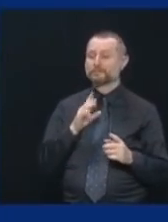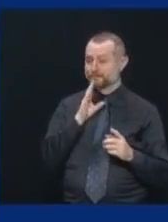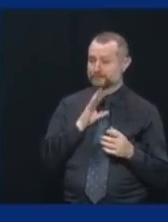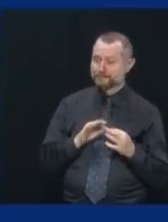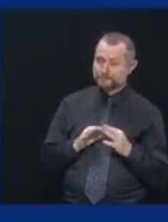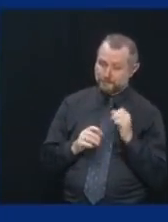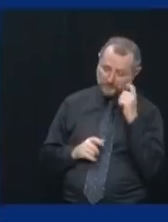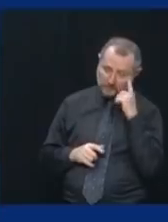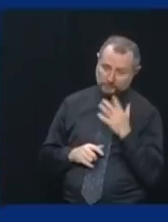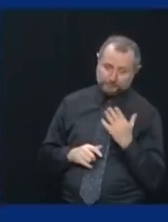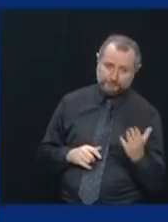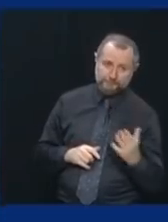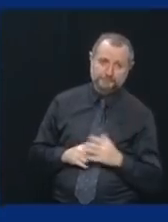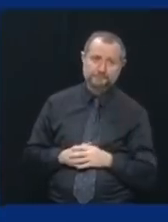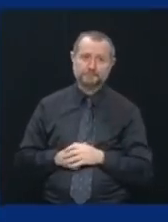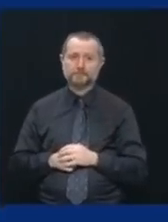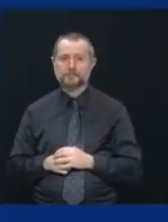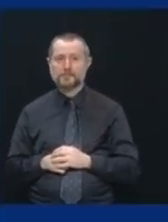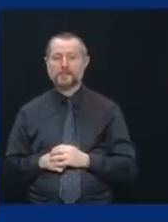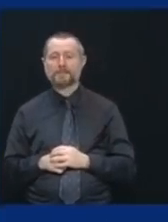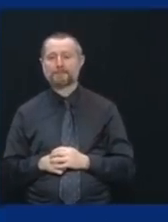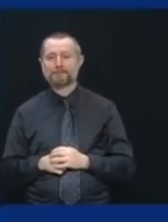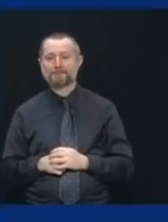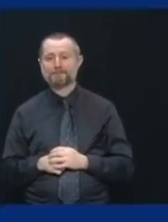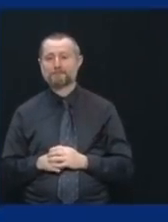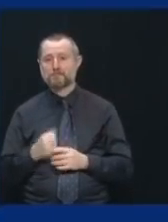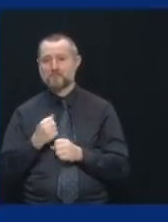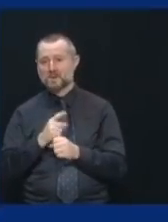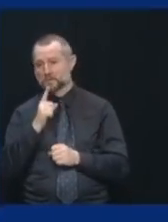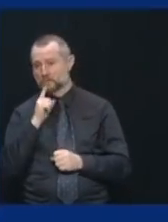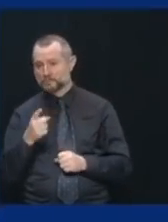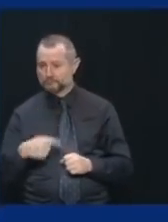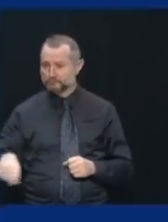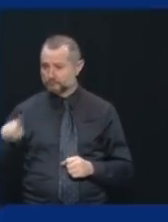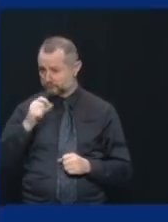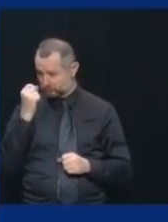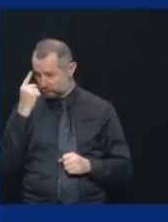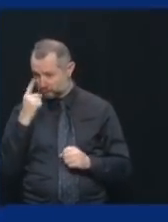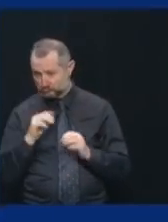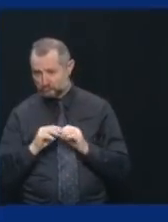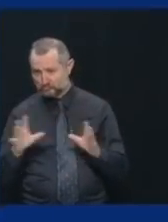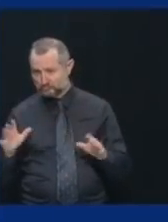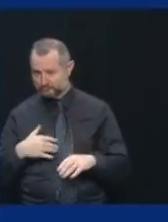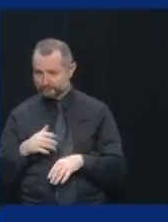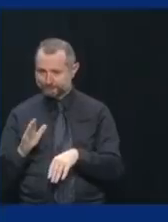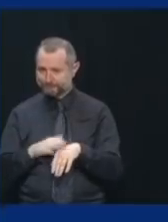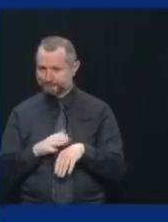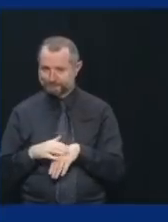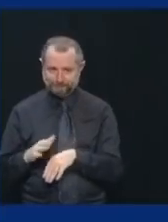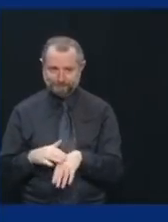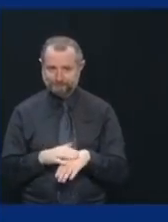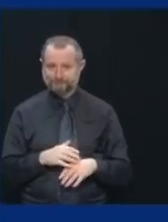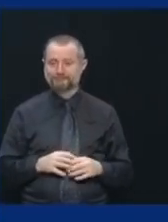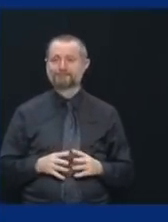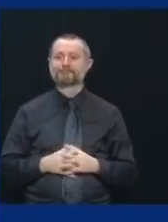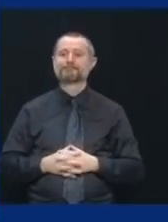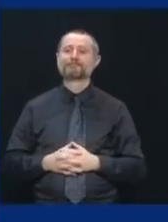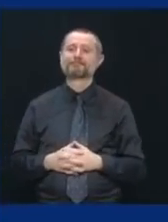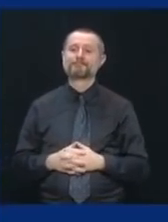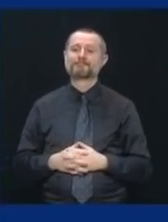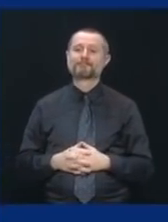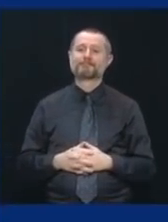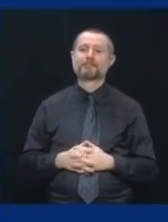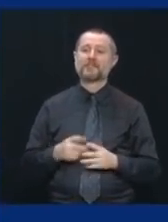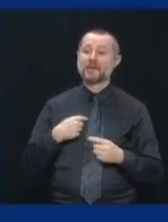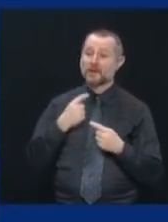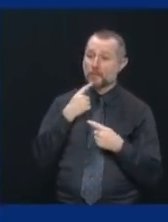Yeah, and again, Andrew, calibration of expectations. I said when we announced this, I